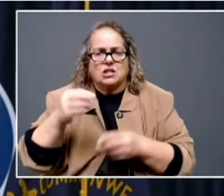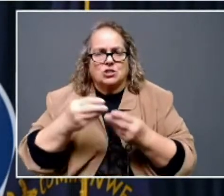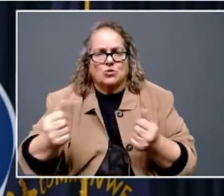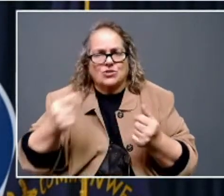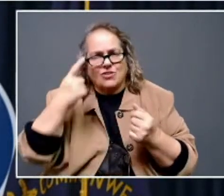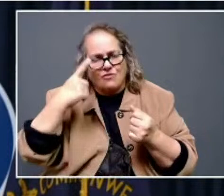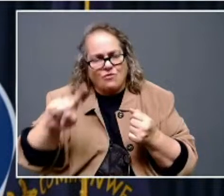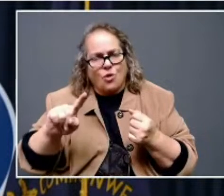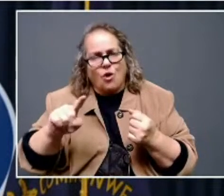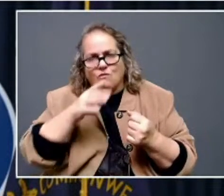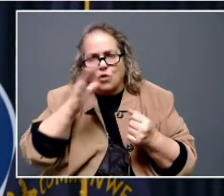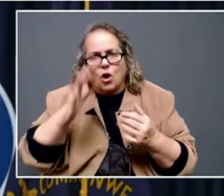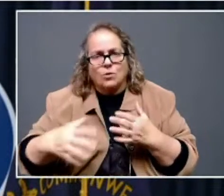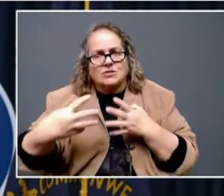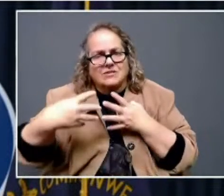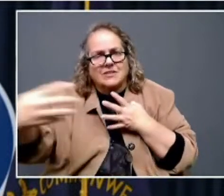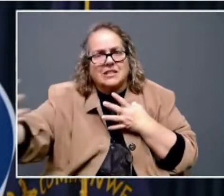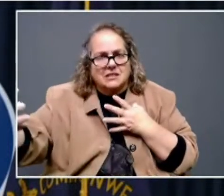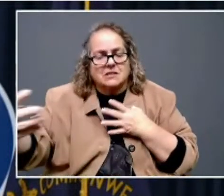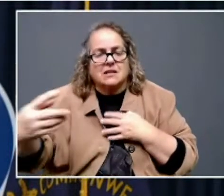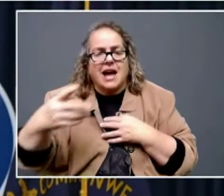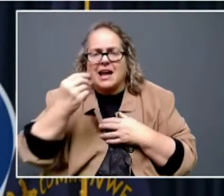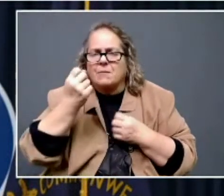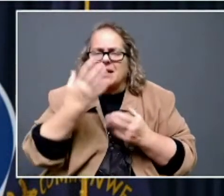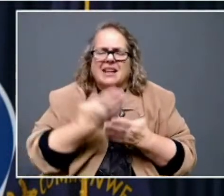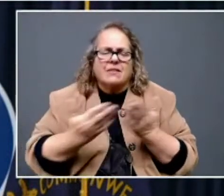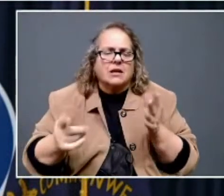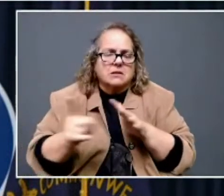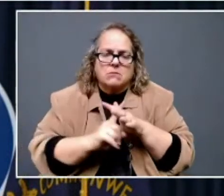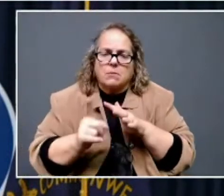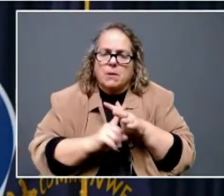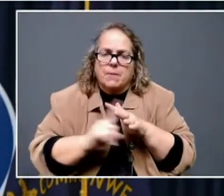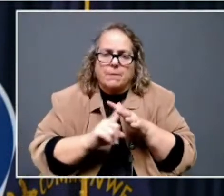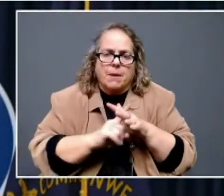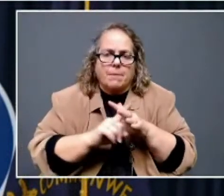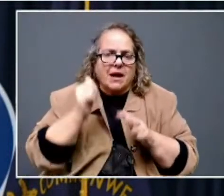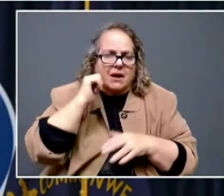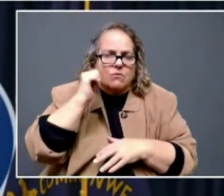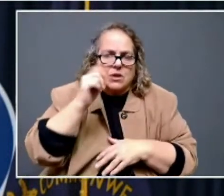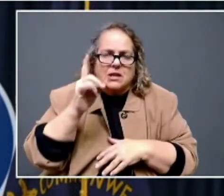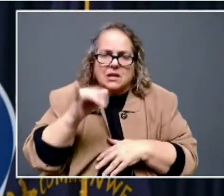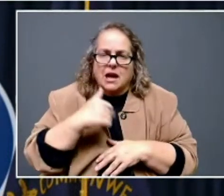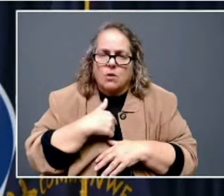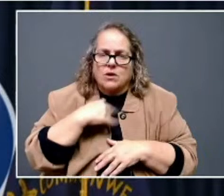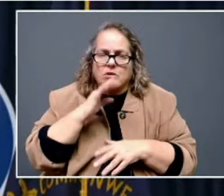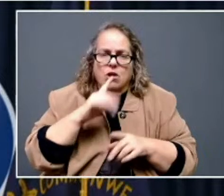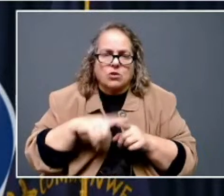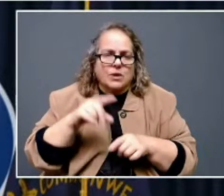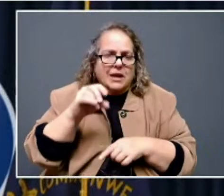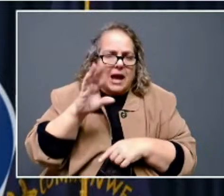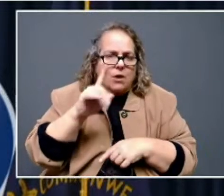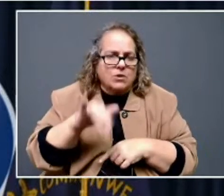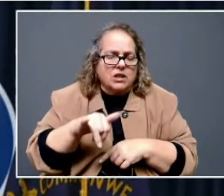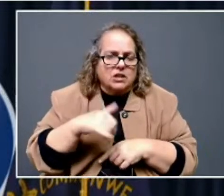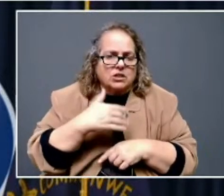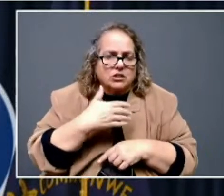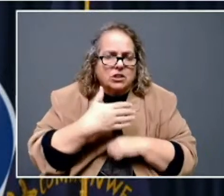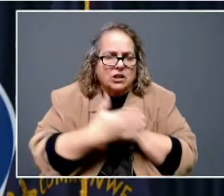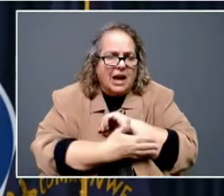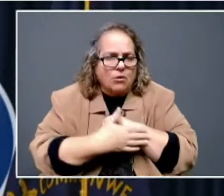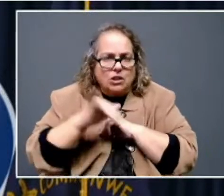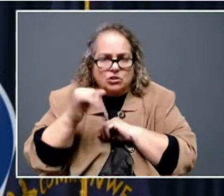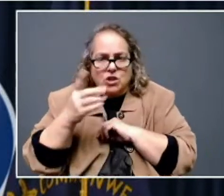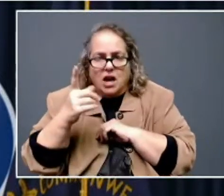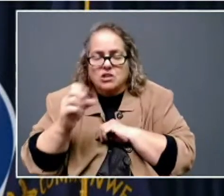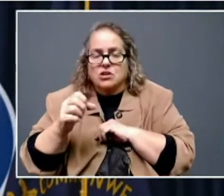that come up every day. And I talk to these county judges and others, fire chiefs and the rest, weekly, if not daily.